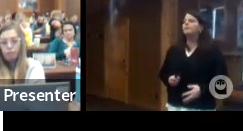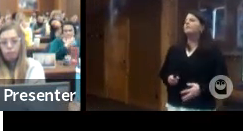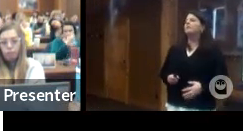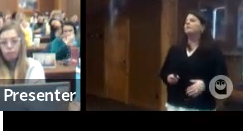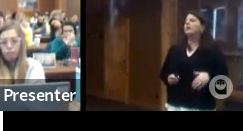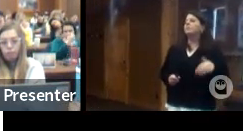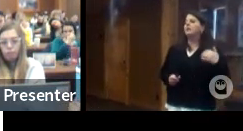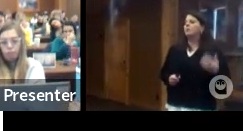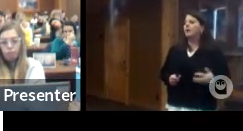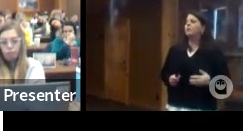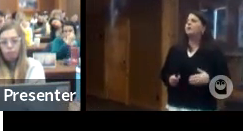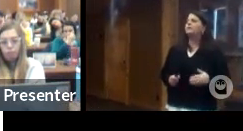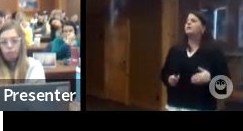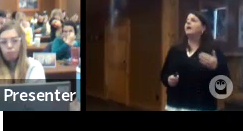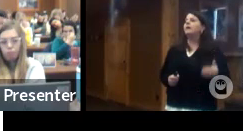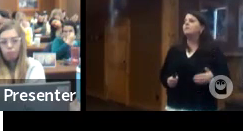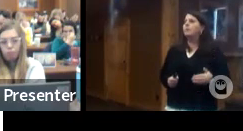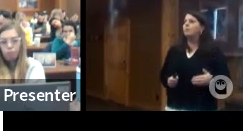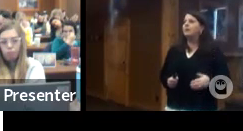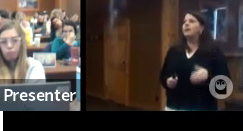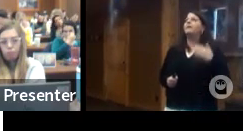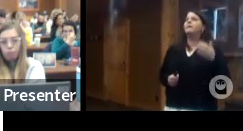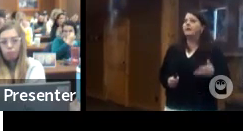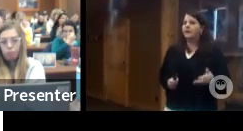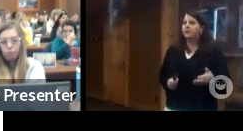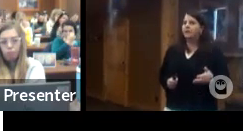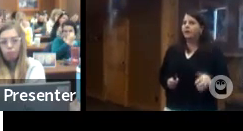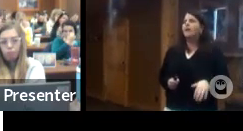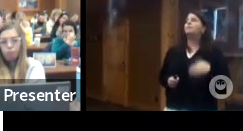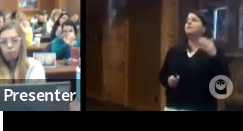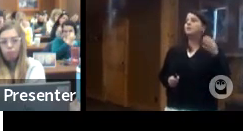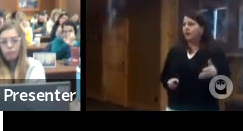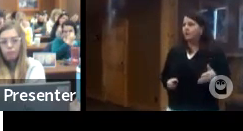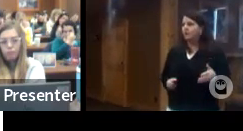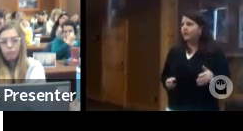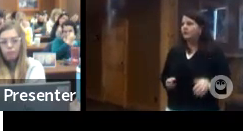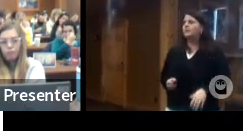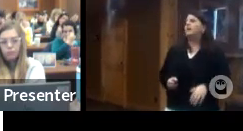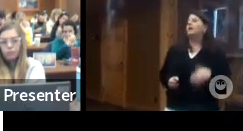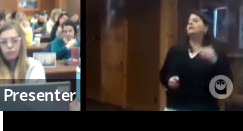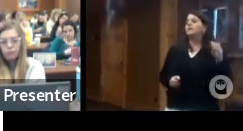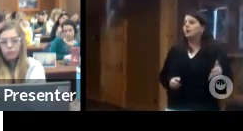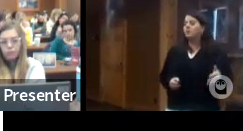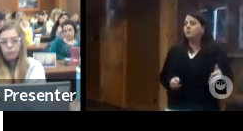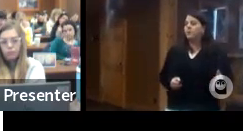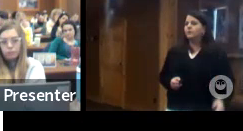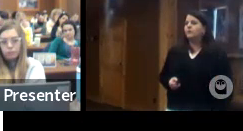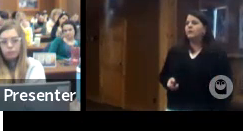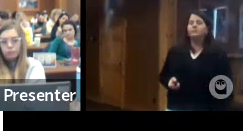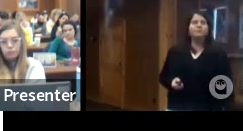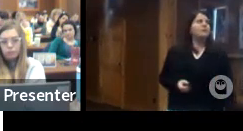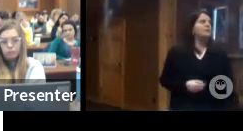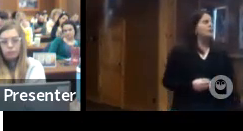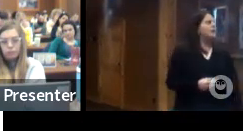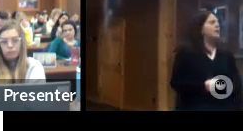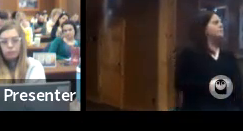yourself very available and make it a priority to go, hey, remember me? Hey, is that case gonna go? Hey, we need to talk about that. I need to know what you